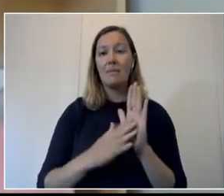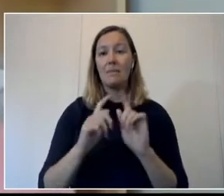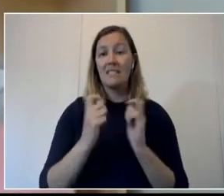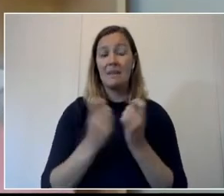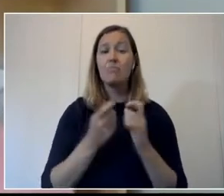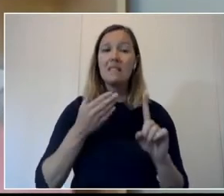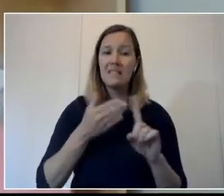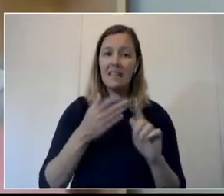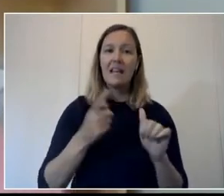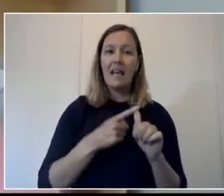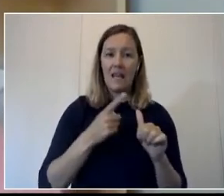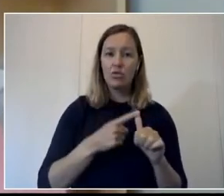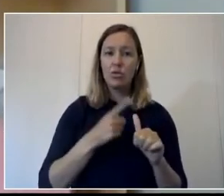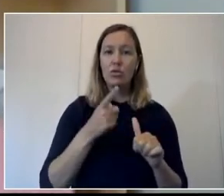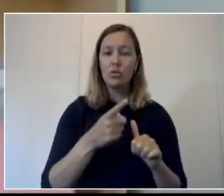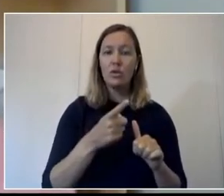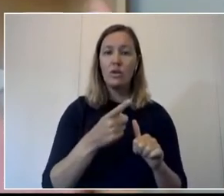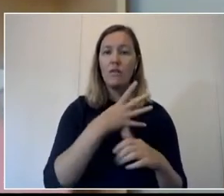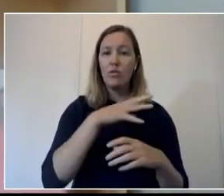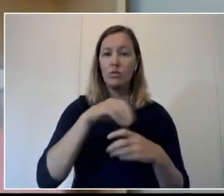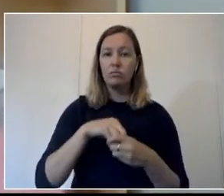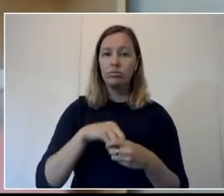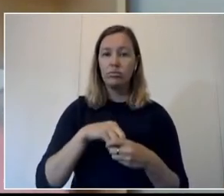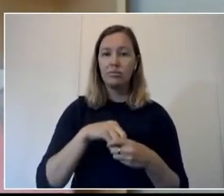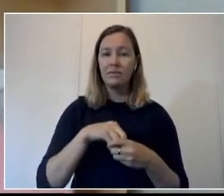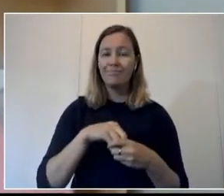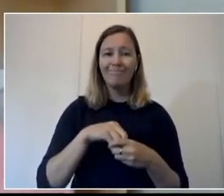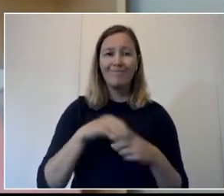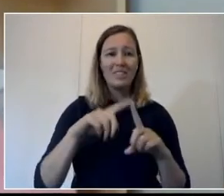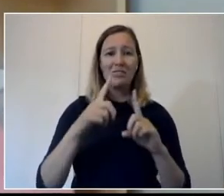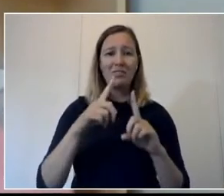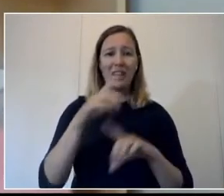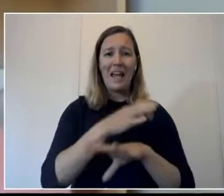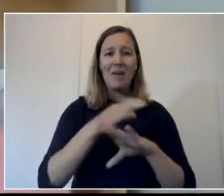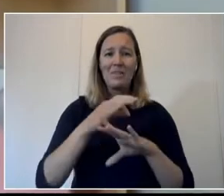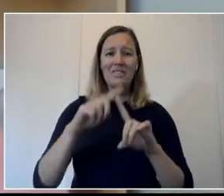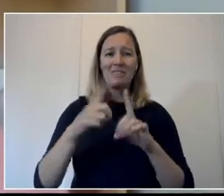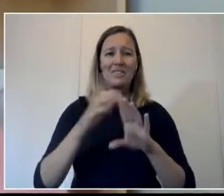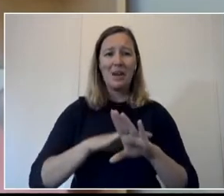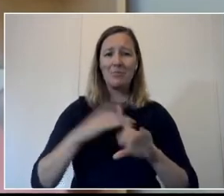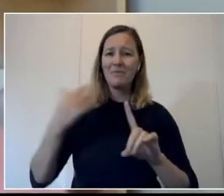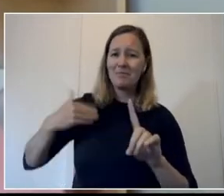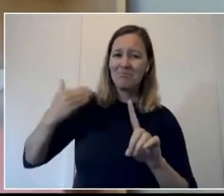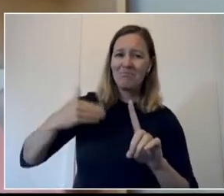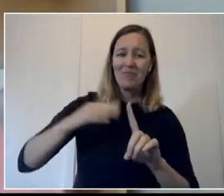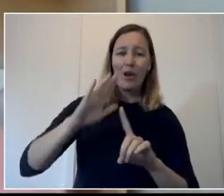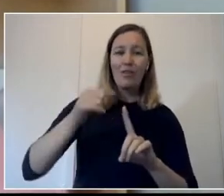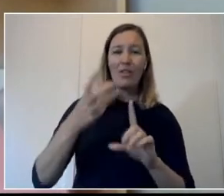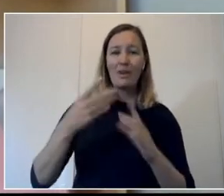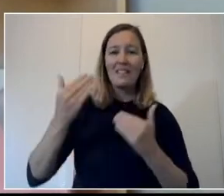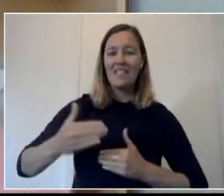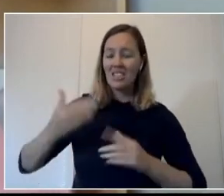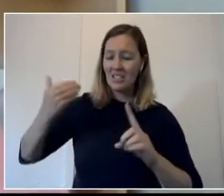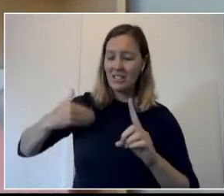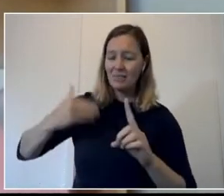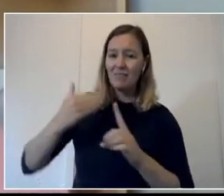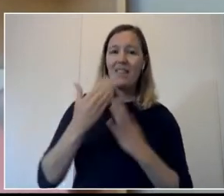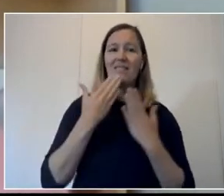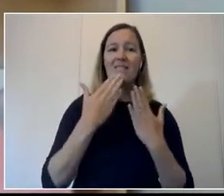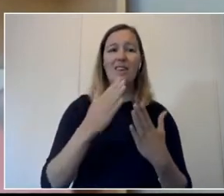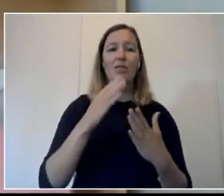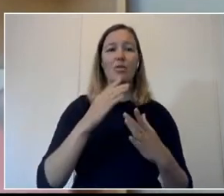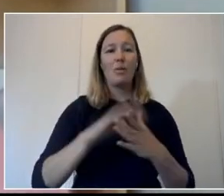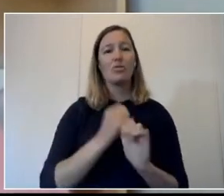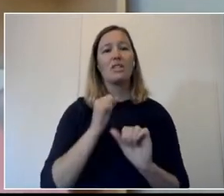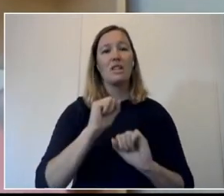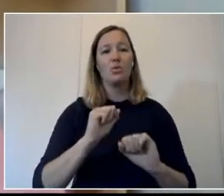for joining us at all sorts of hours over the last 3 sessions. We really, really do appreciate you and your team's